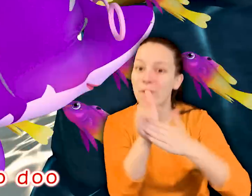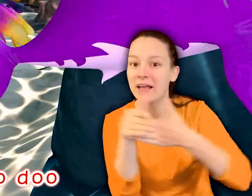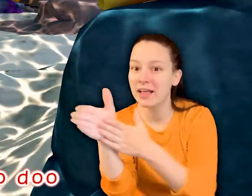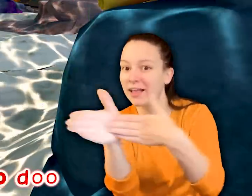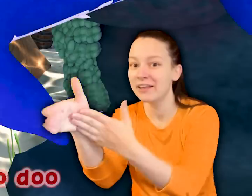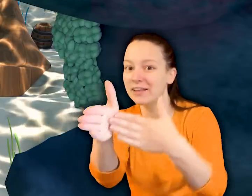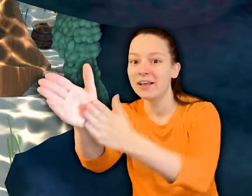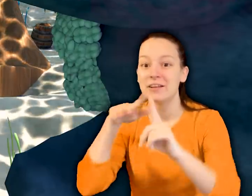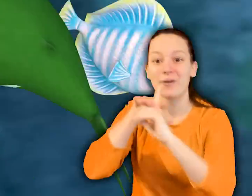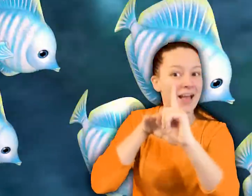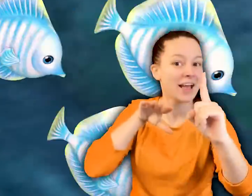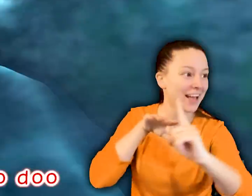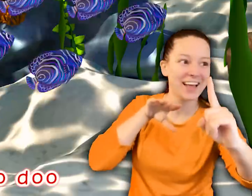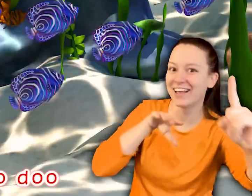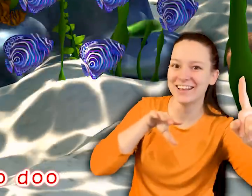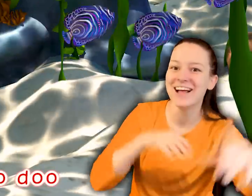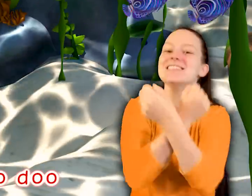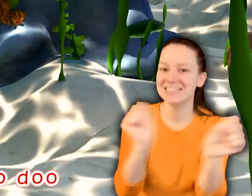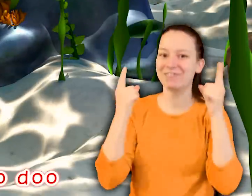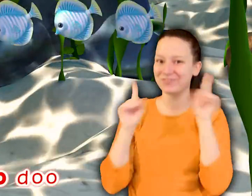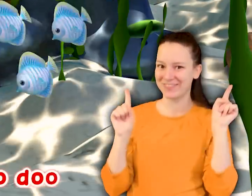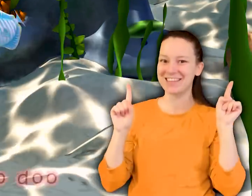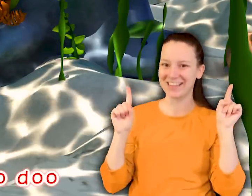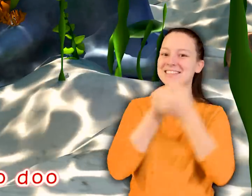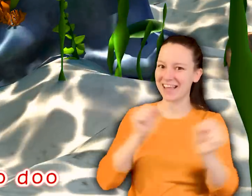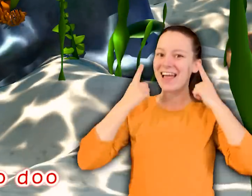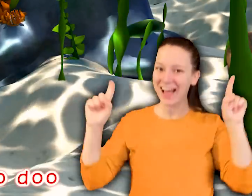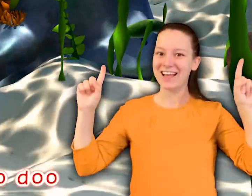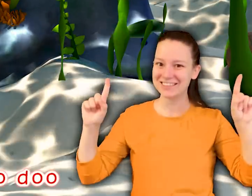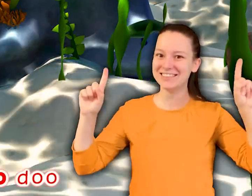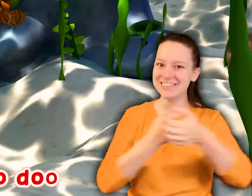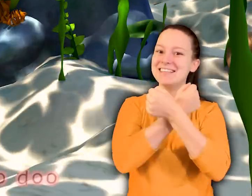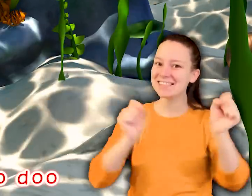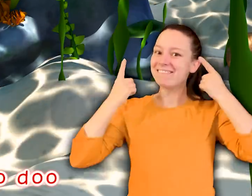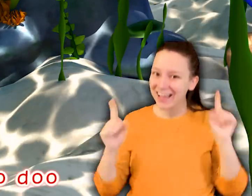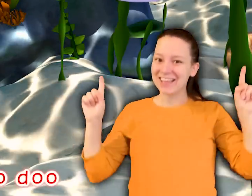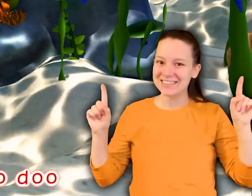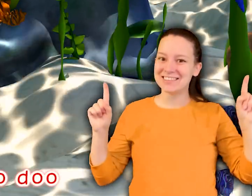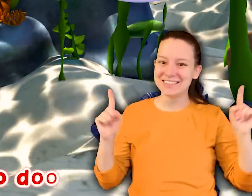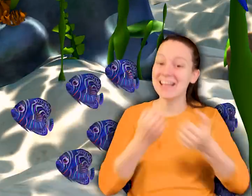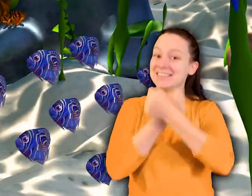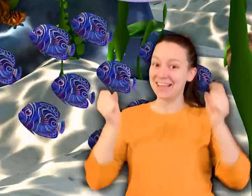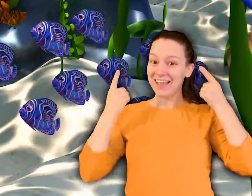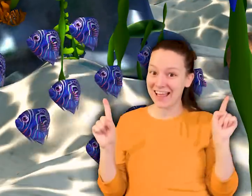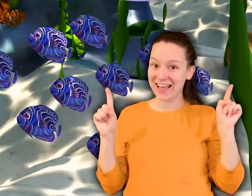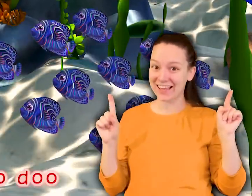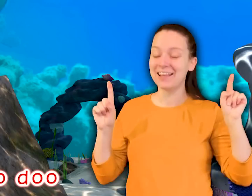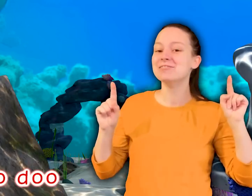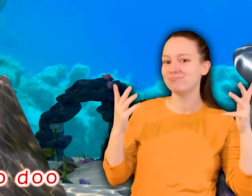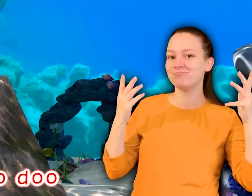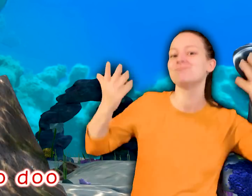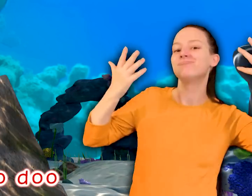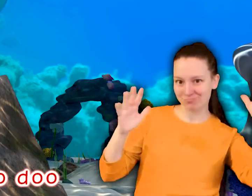away run away safe at last safe at last safe at last safe at last